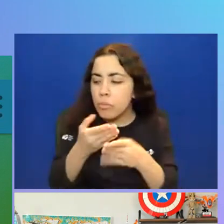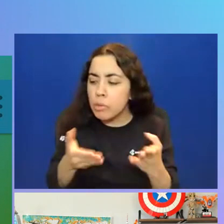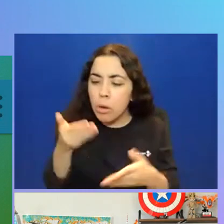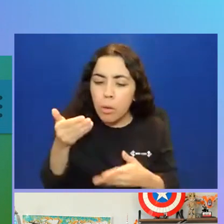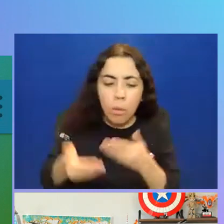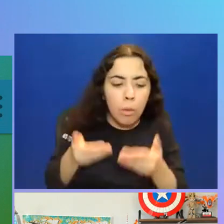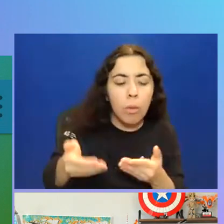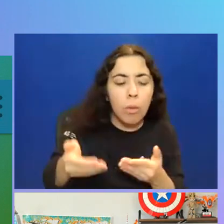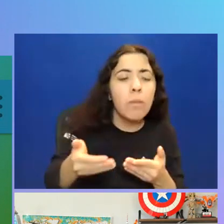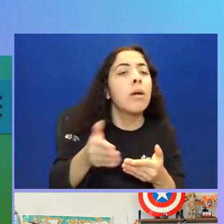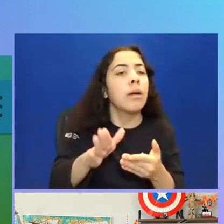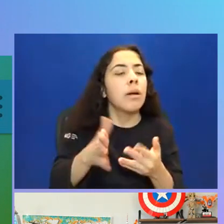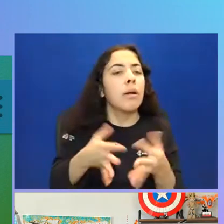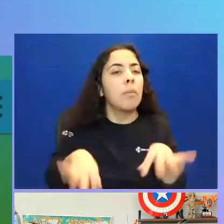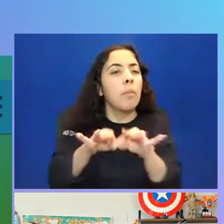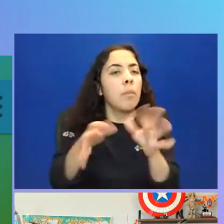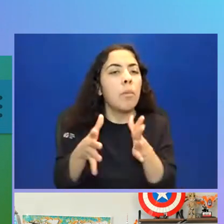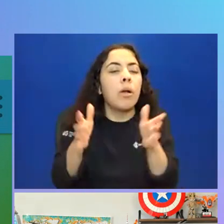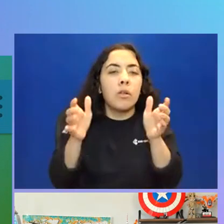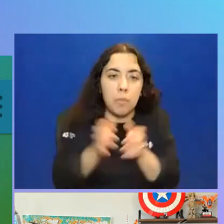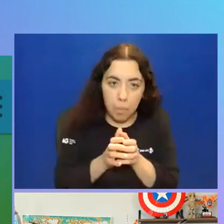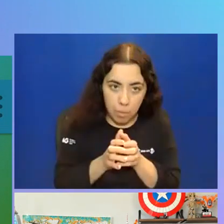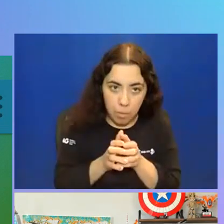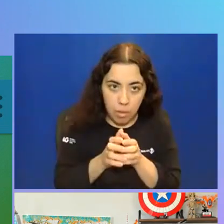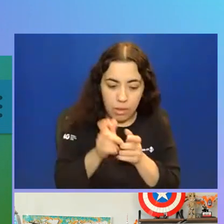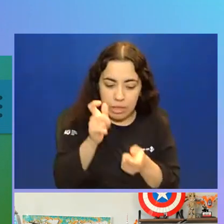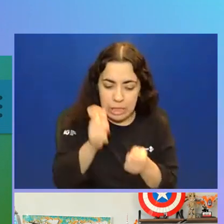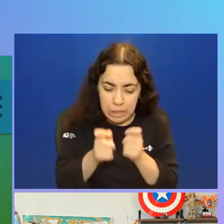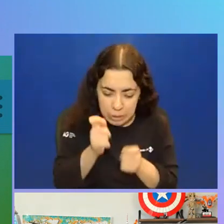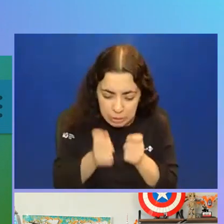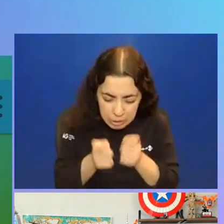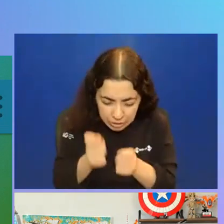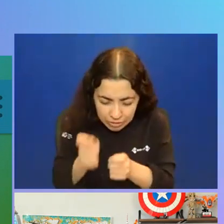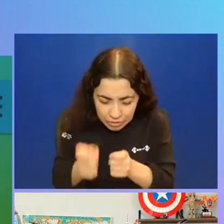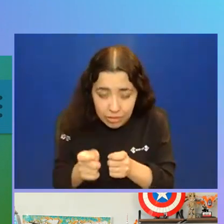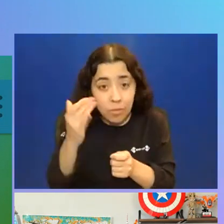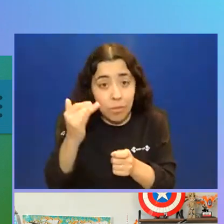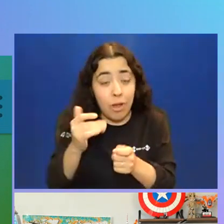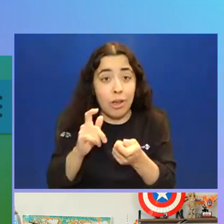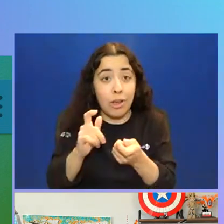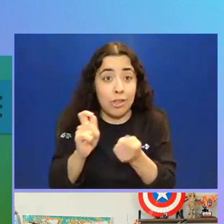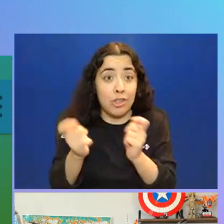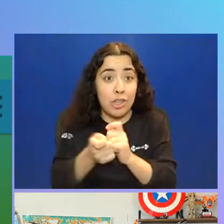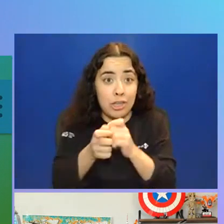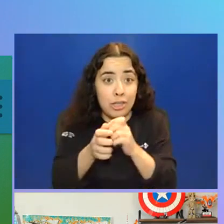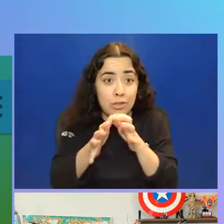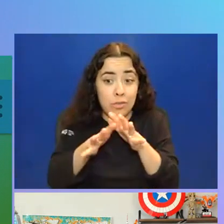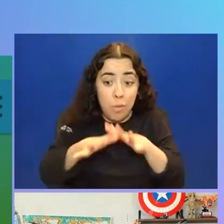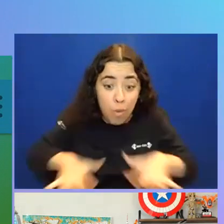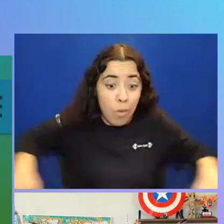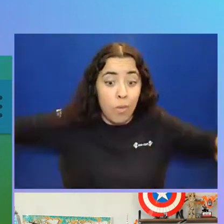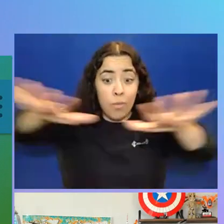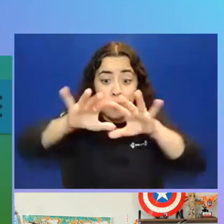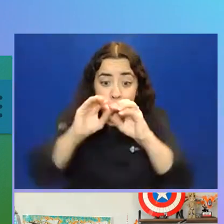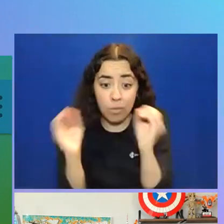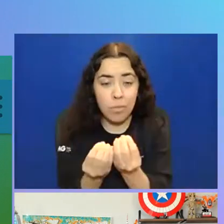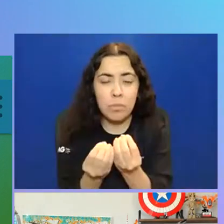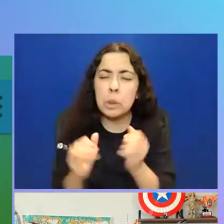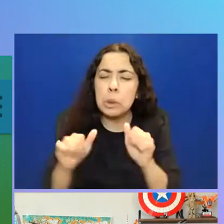about starting kind of small and iterating, because managing that change across your organization can be quite the challenge.